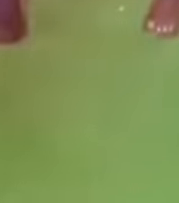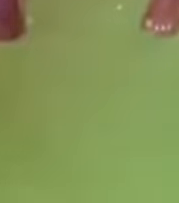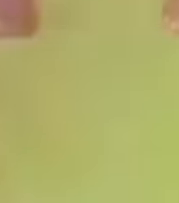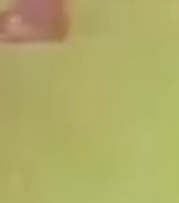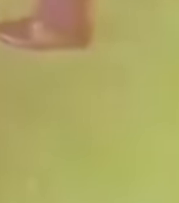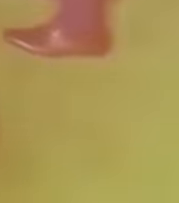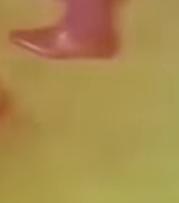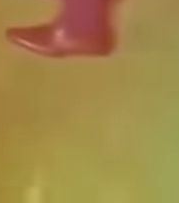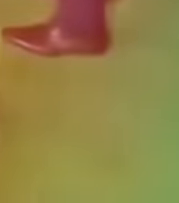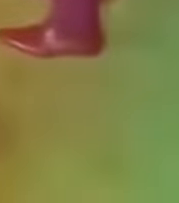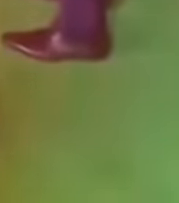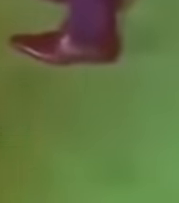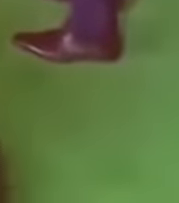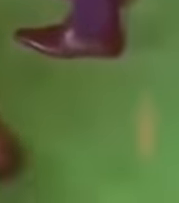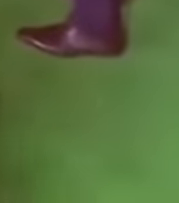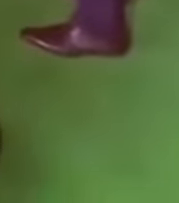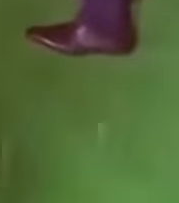Amen! Amen.